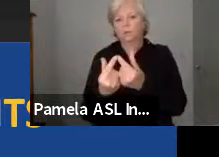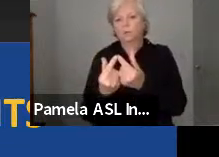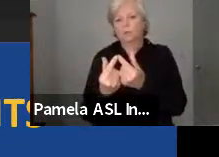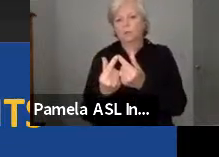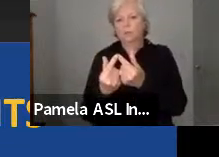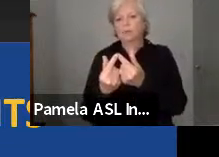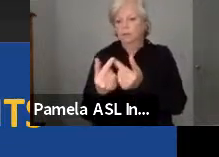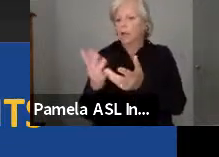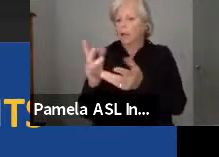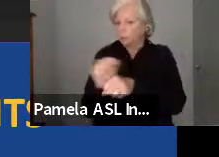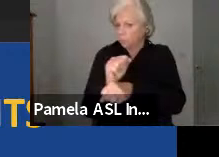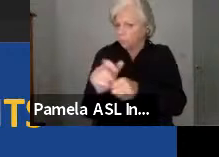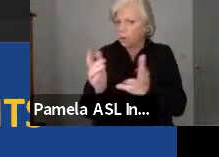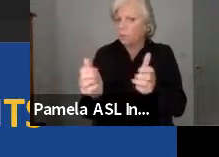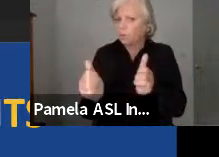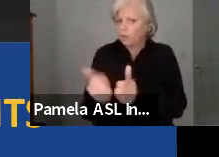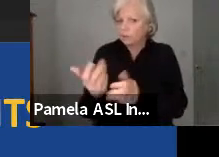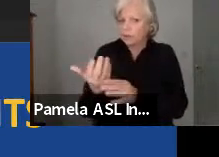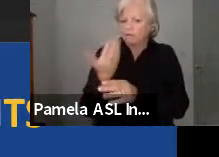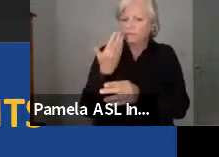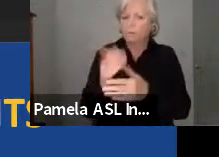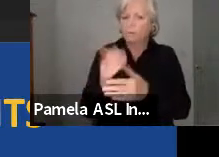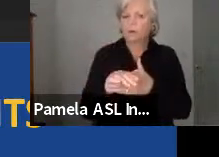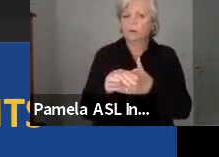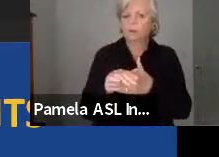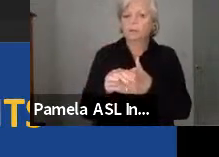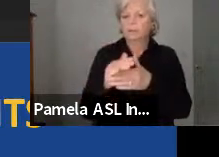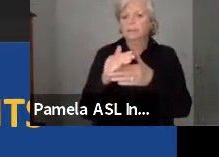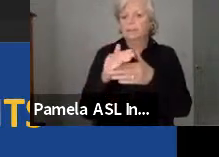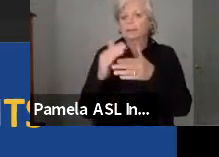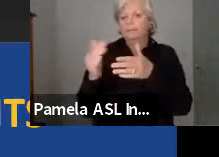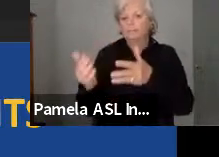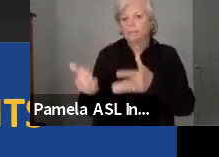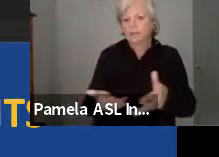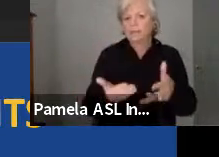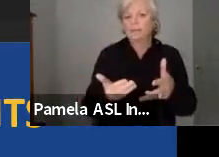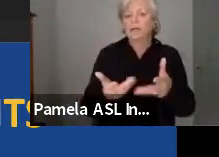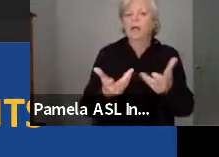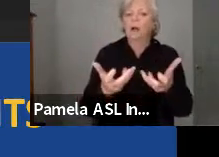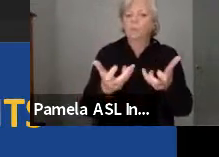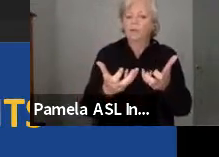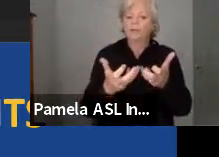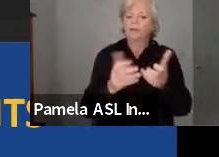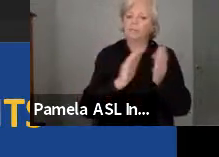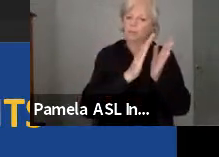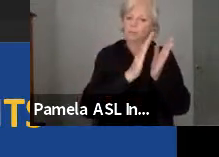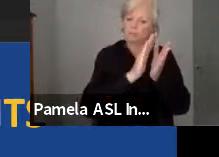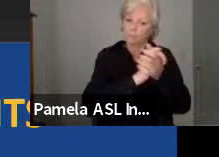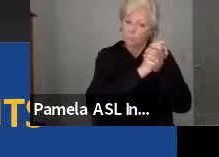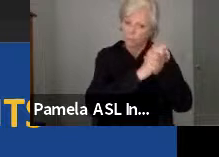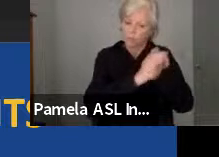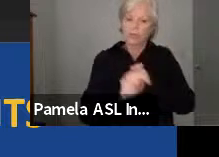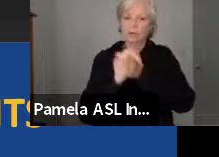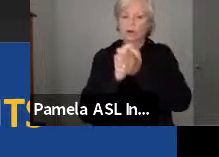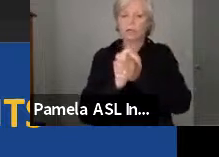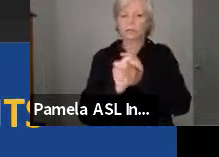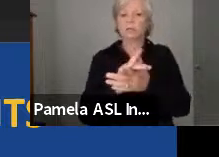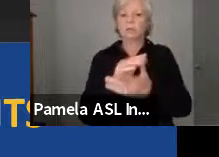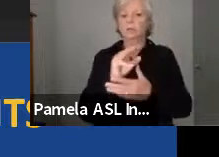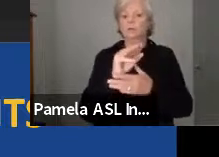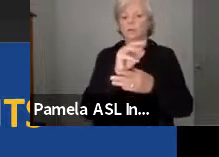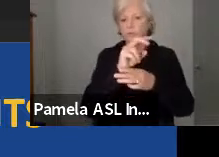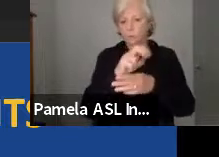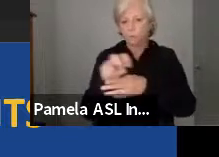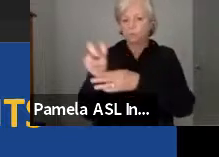to refine the messaging campaign. I just want to give a real shout out to the Emoji Youth Mobilizers and all of the other